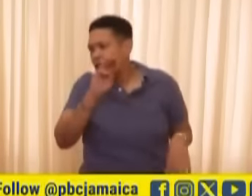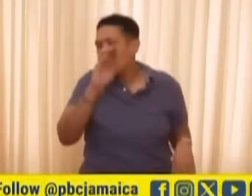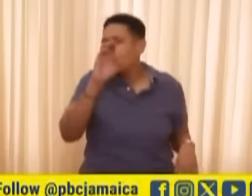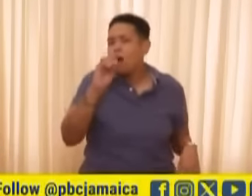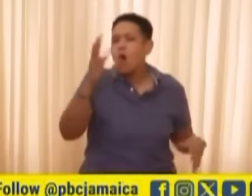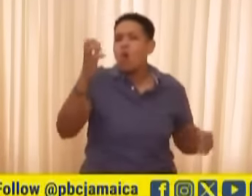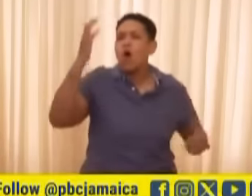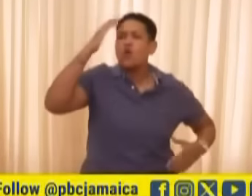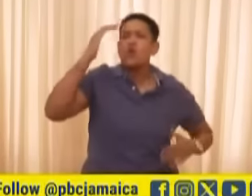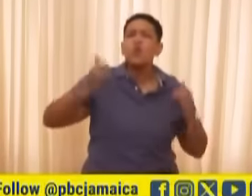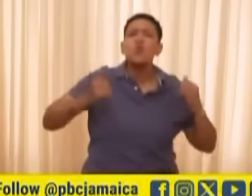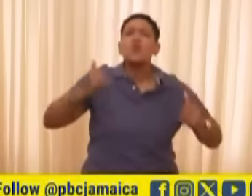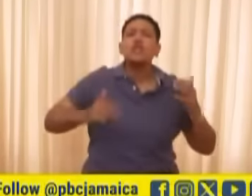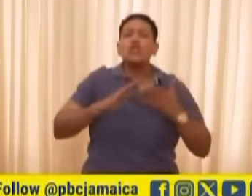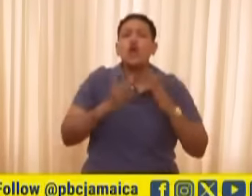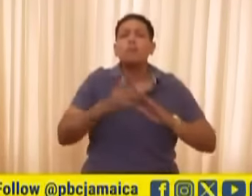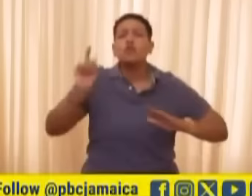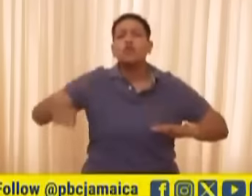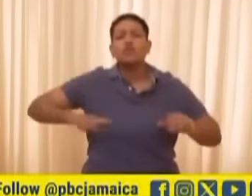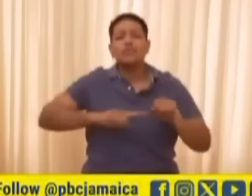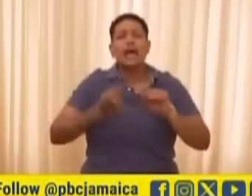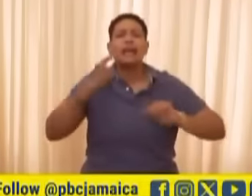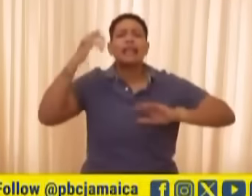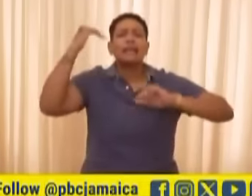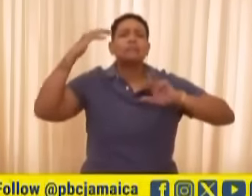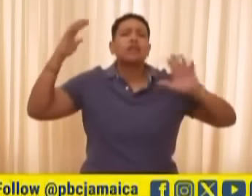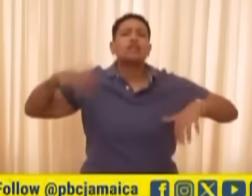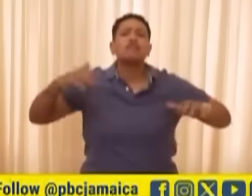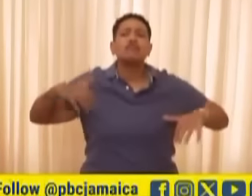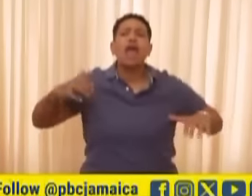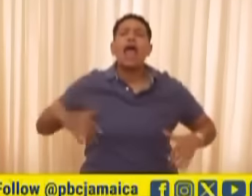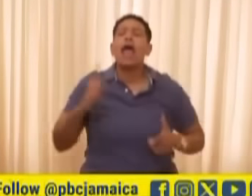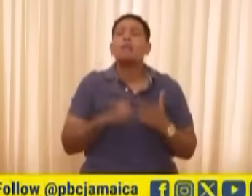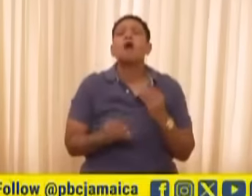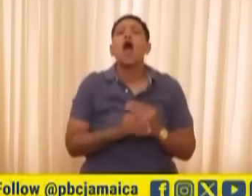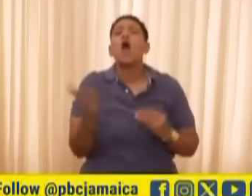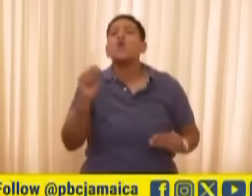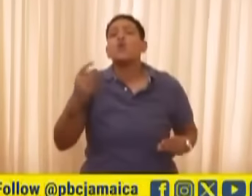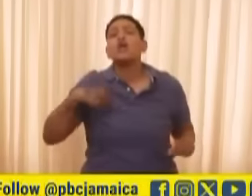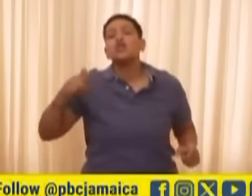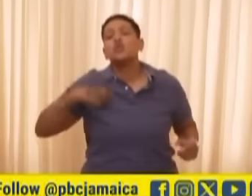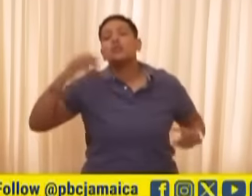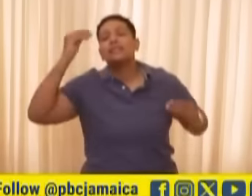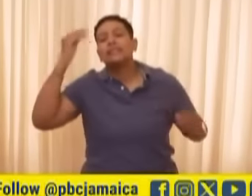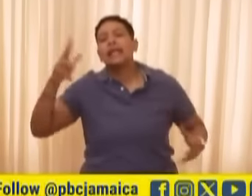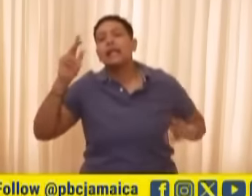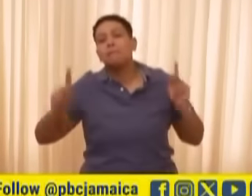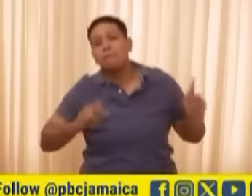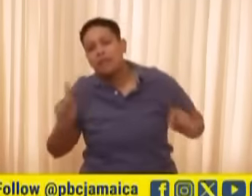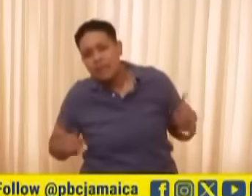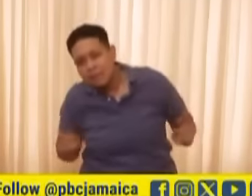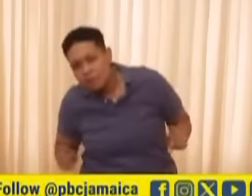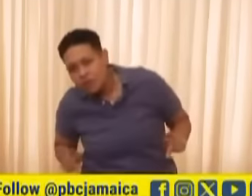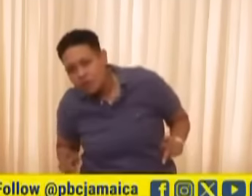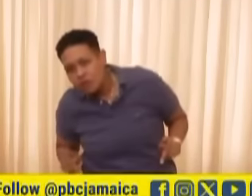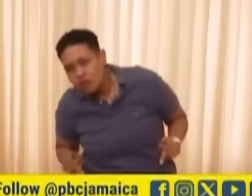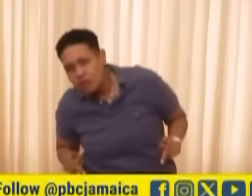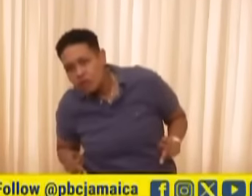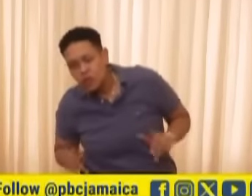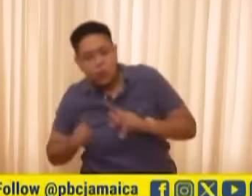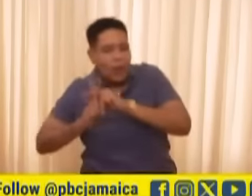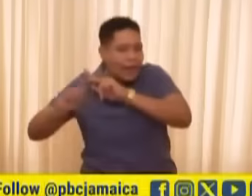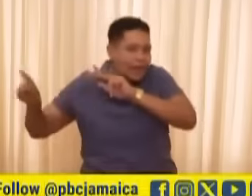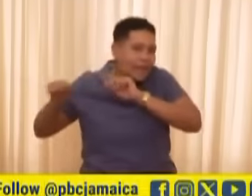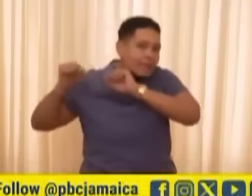to know which communities should start expecting rains and where should we tell people move,